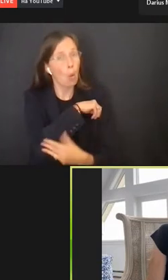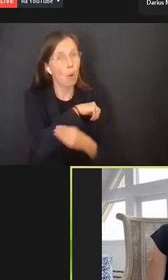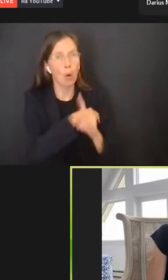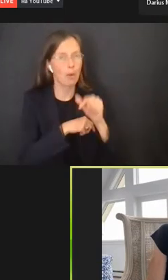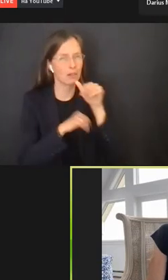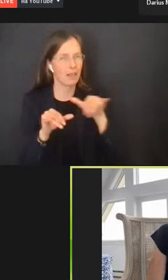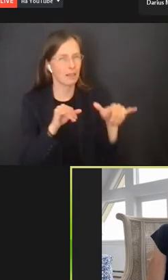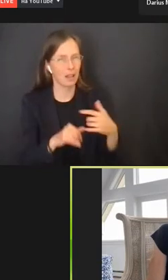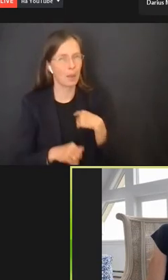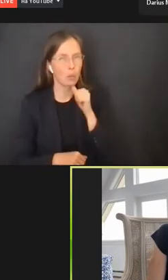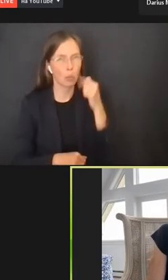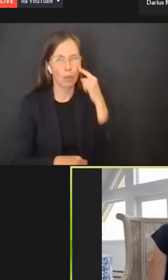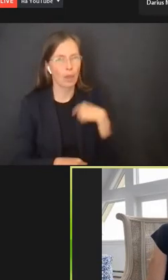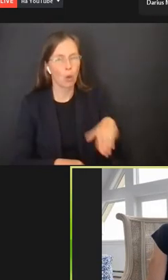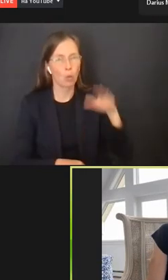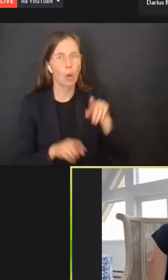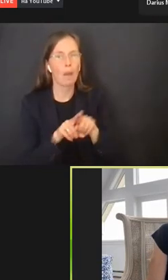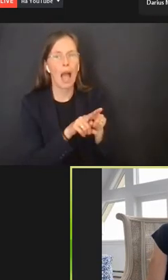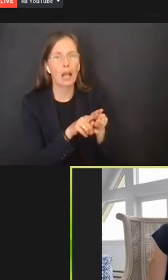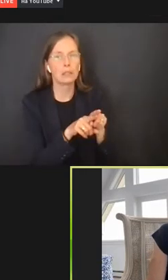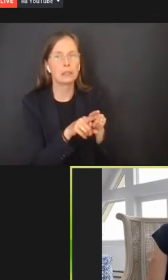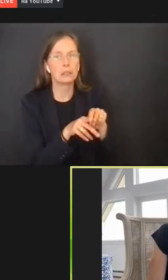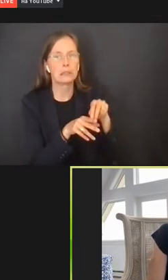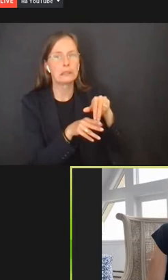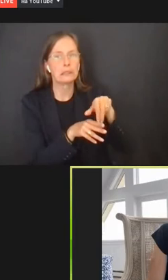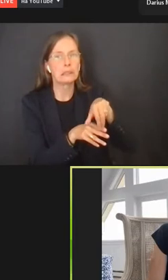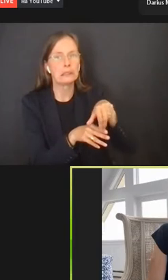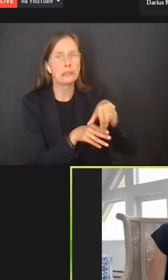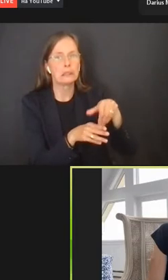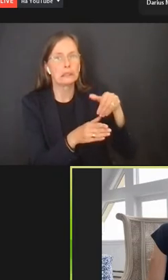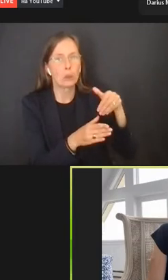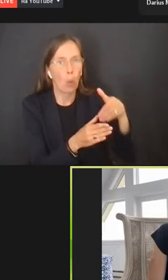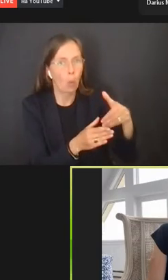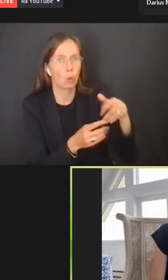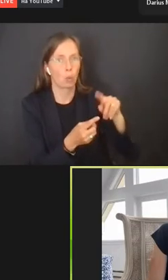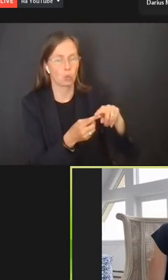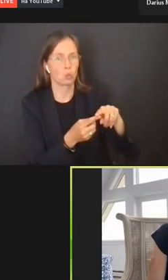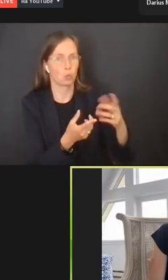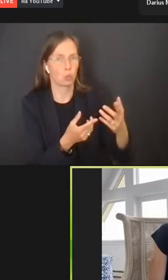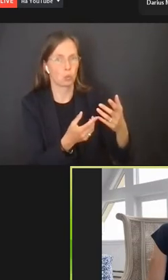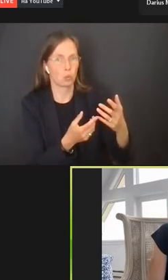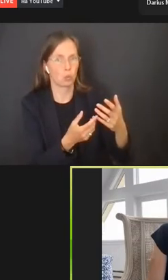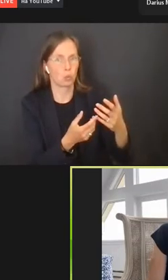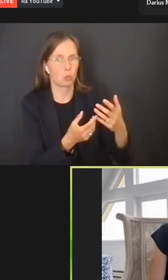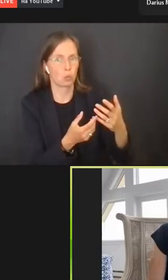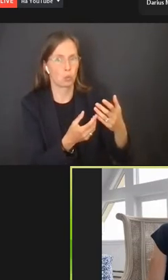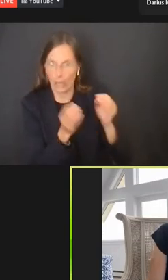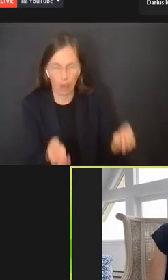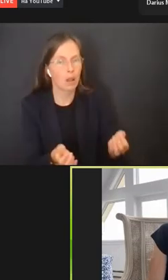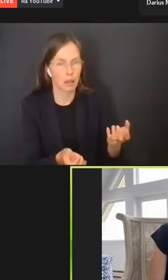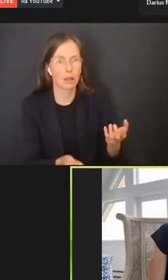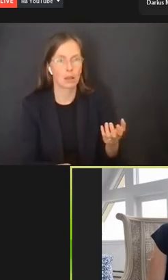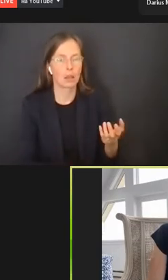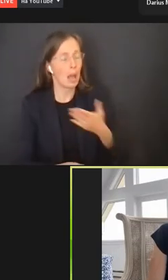think I grew up as on the precipice as you did. Mm-hmm. You know, I just don't. I don't know how that we were super